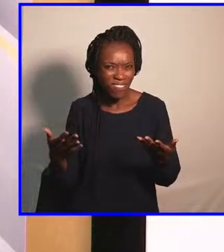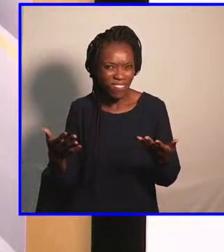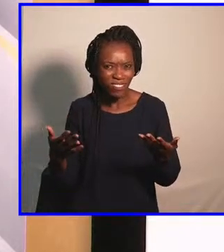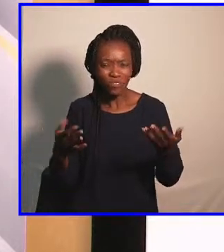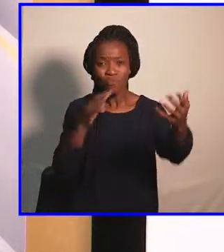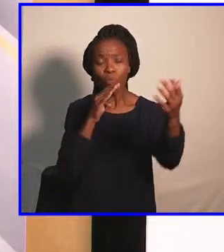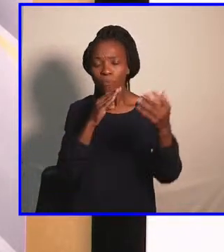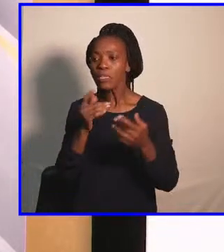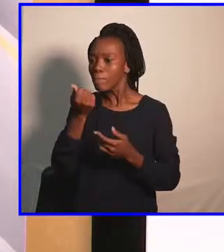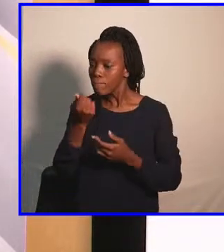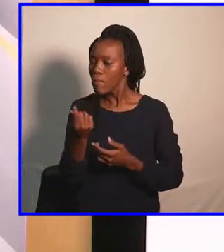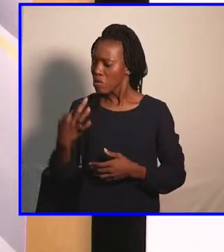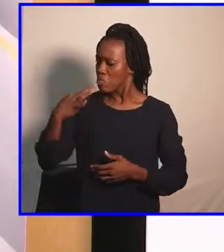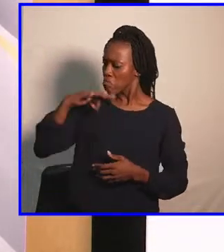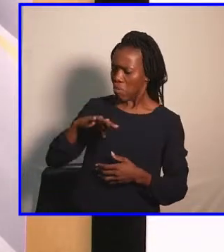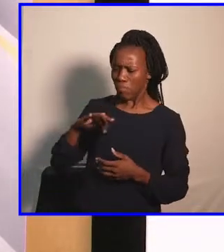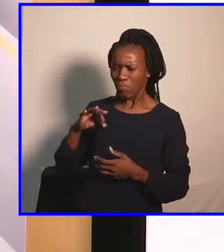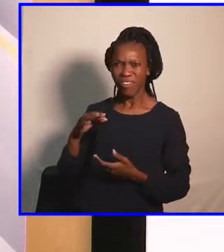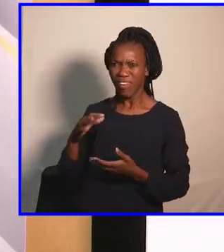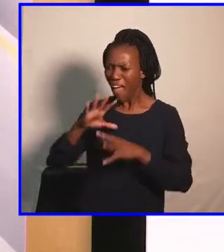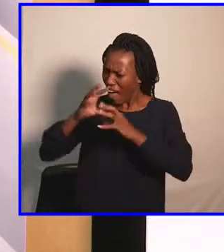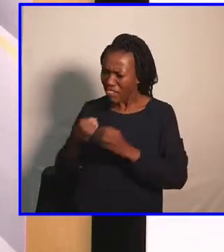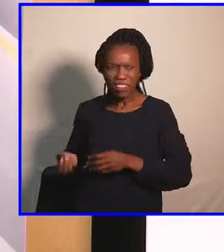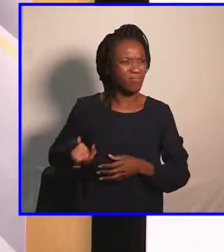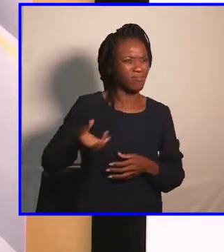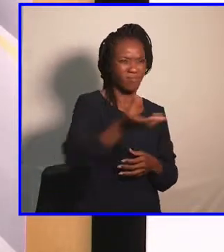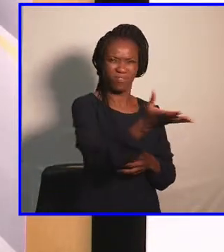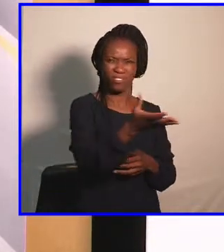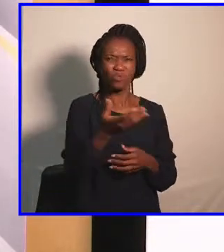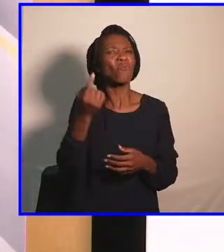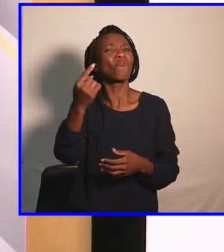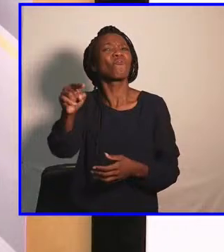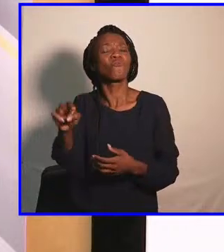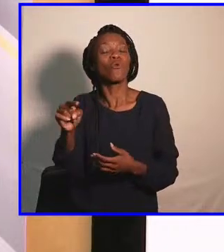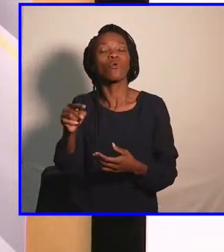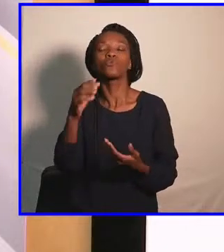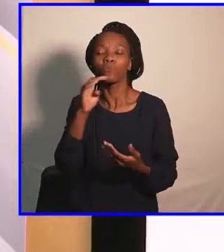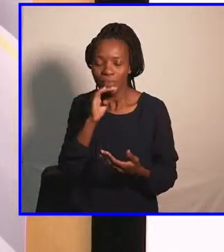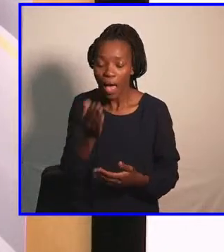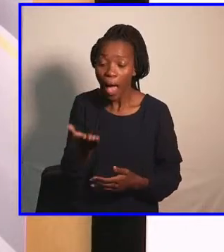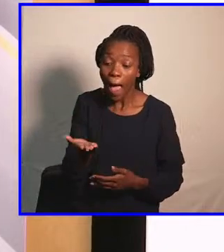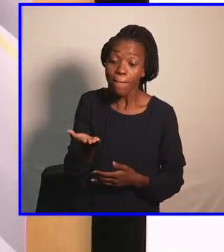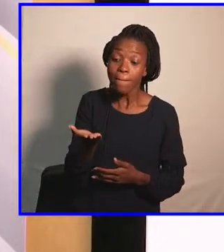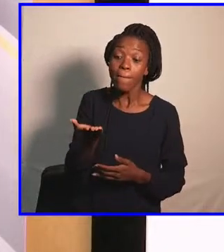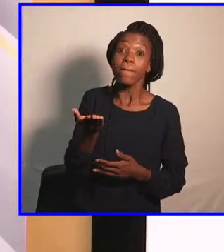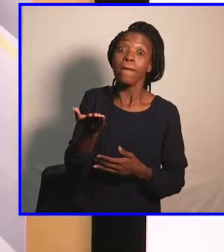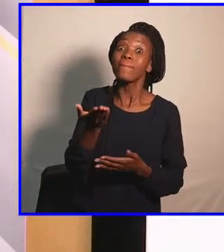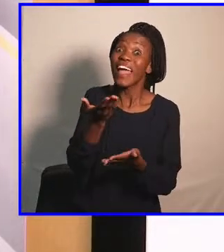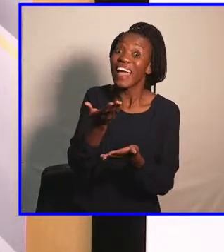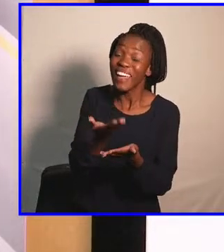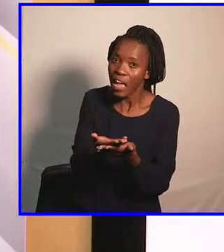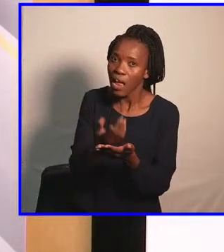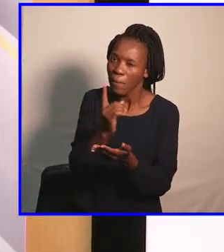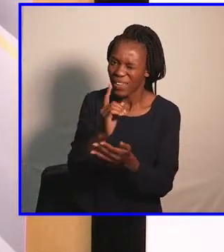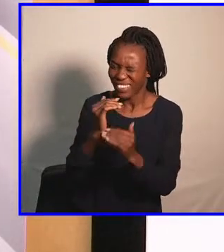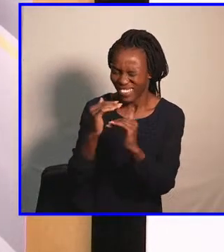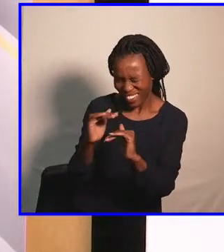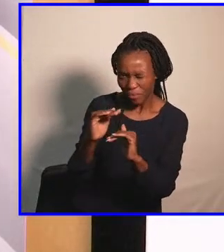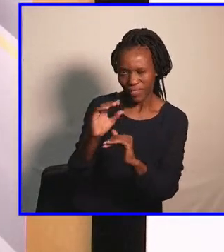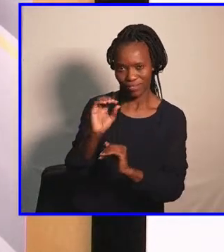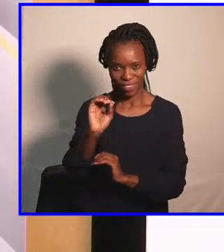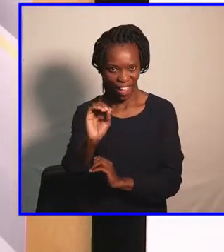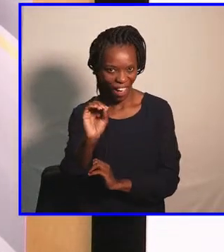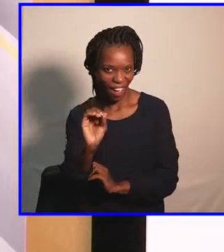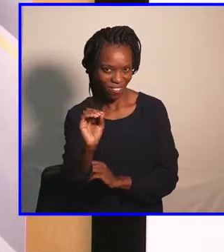commissioner. And for them, it will become irrational. So there's a limit to the extent to which